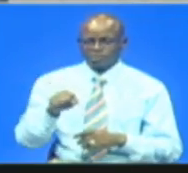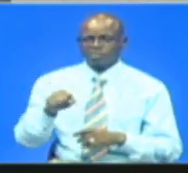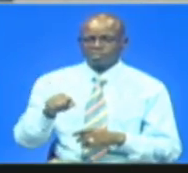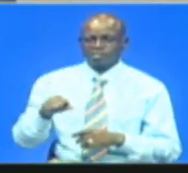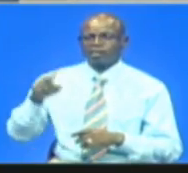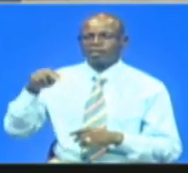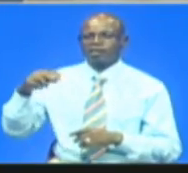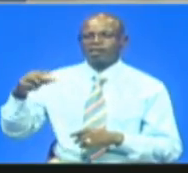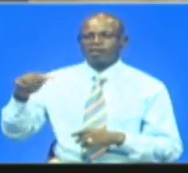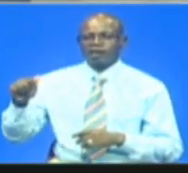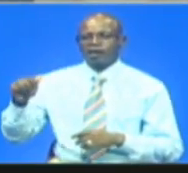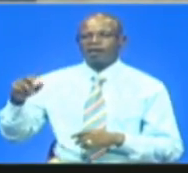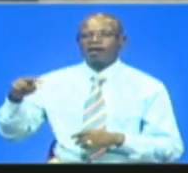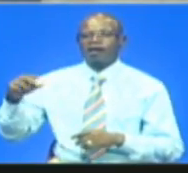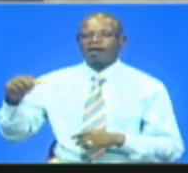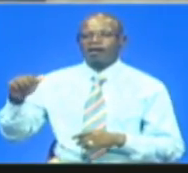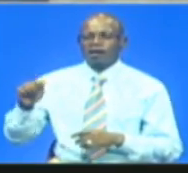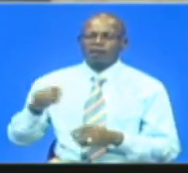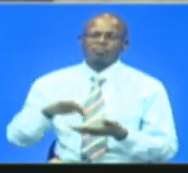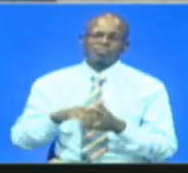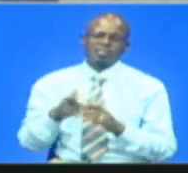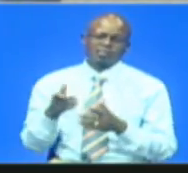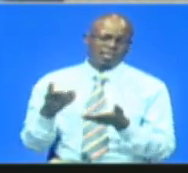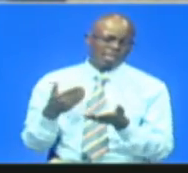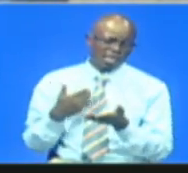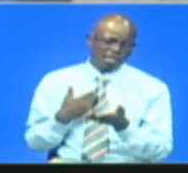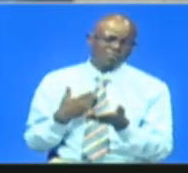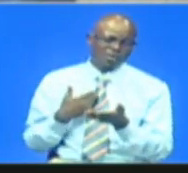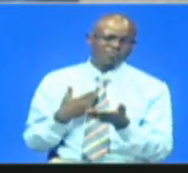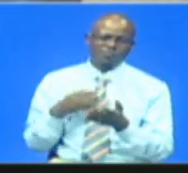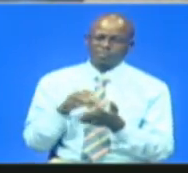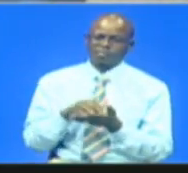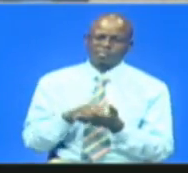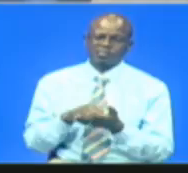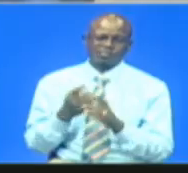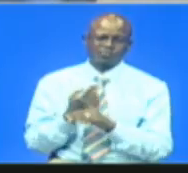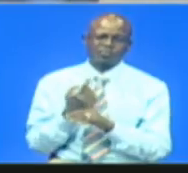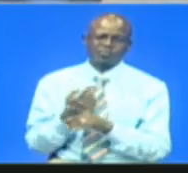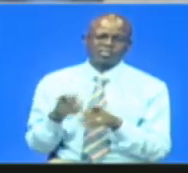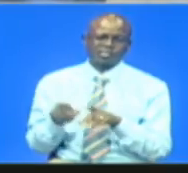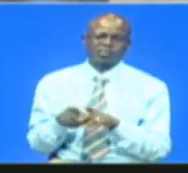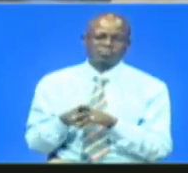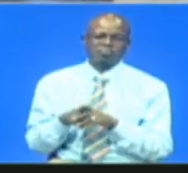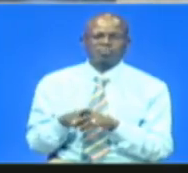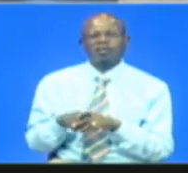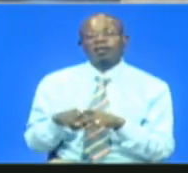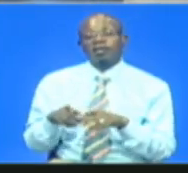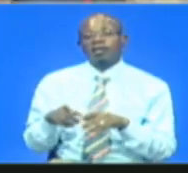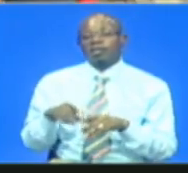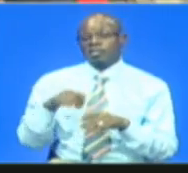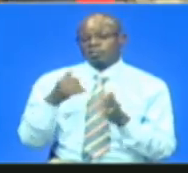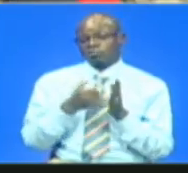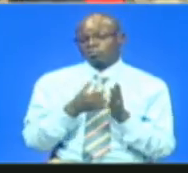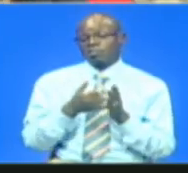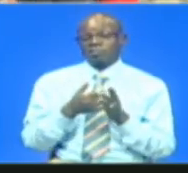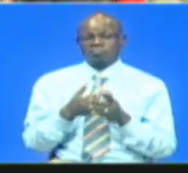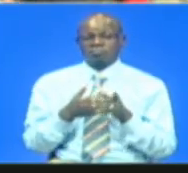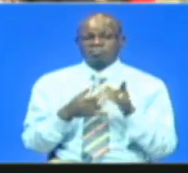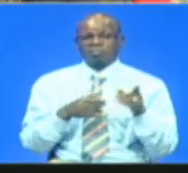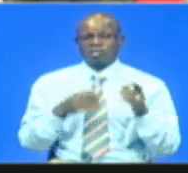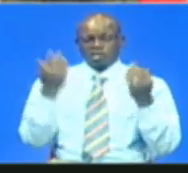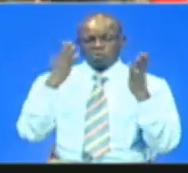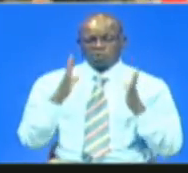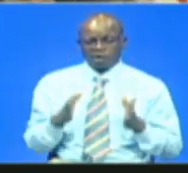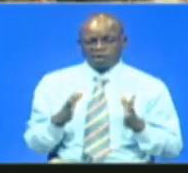witnesses lined up against him include his wife and son, both who have already recorded statements with the police. DCA George